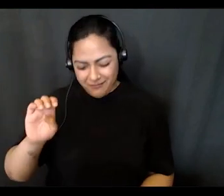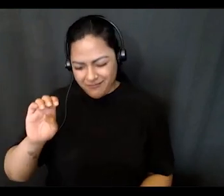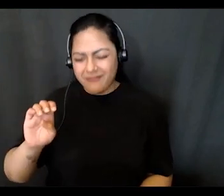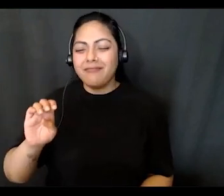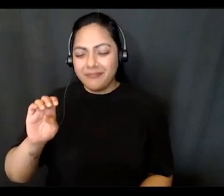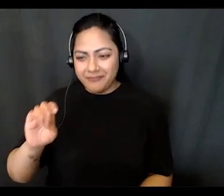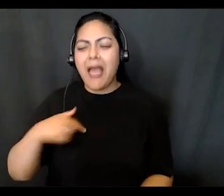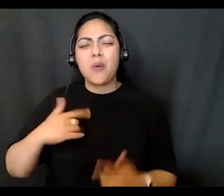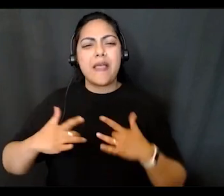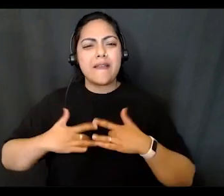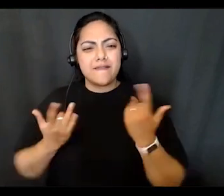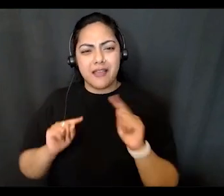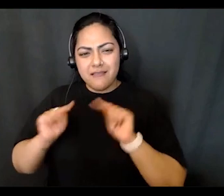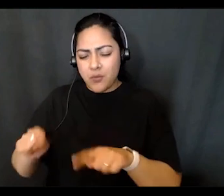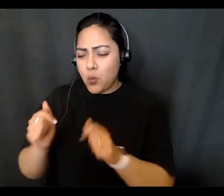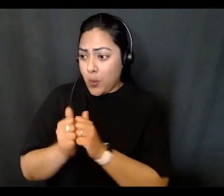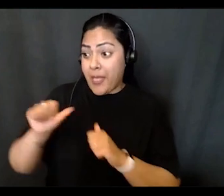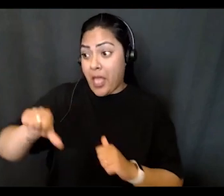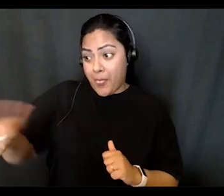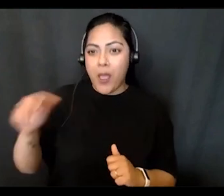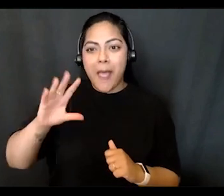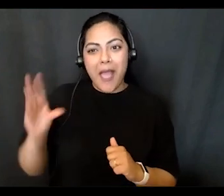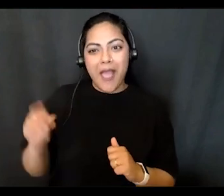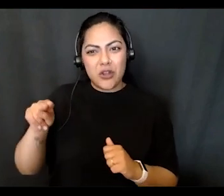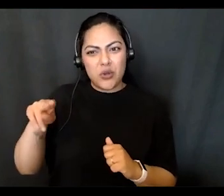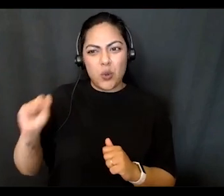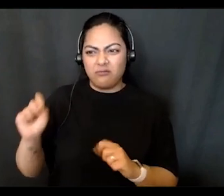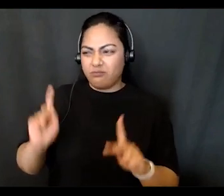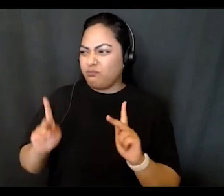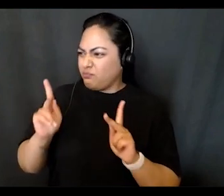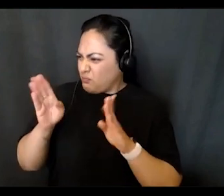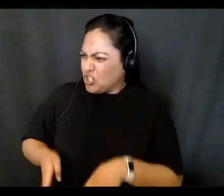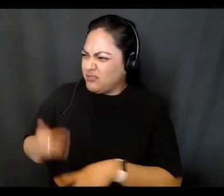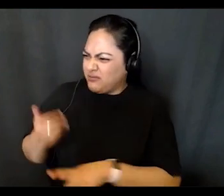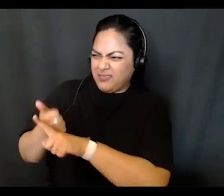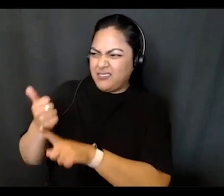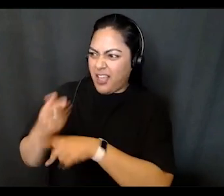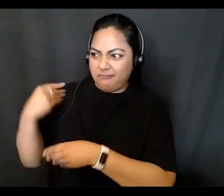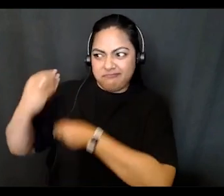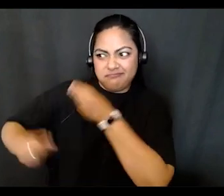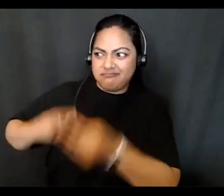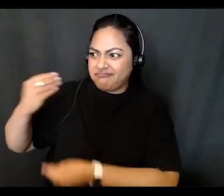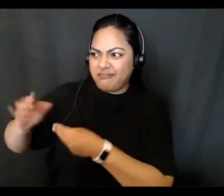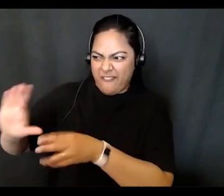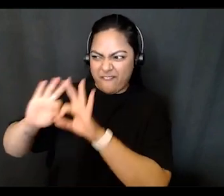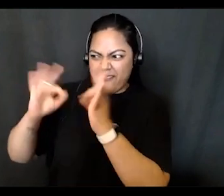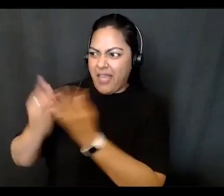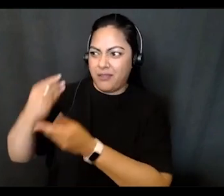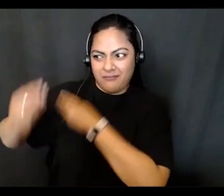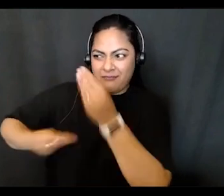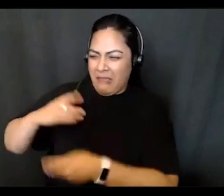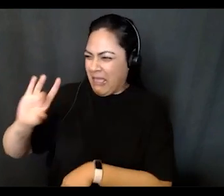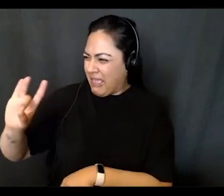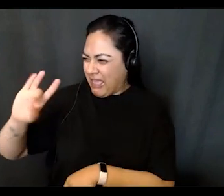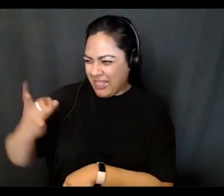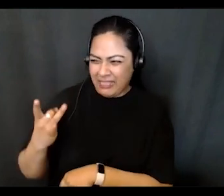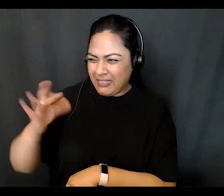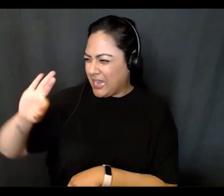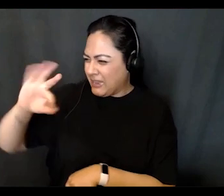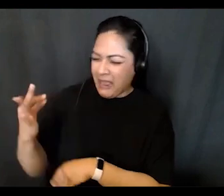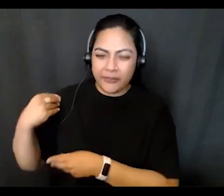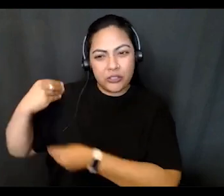African Nova Scotian person who's part of 8, 9 generations in Canada. And they spoke to me about